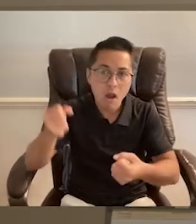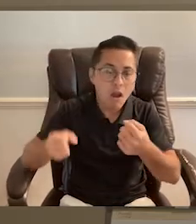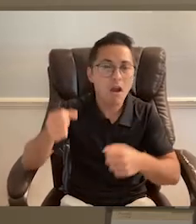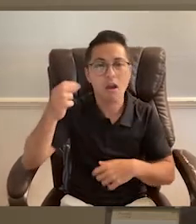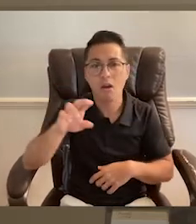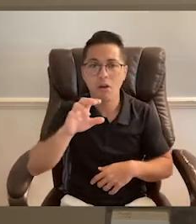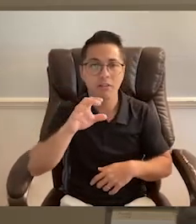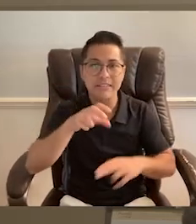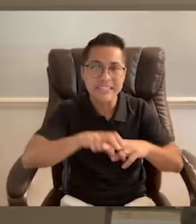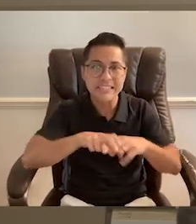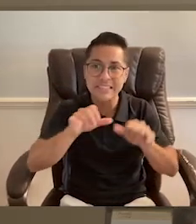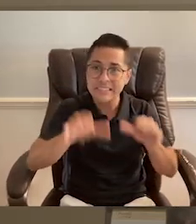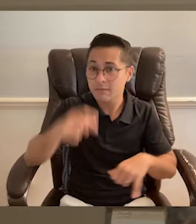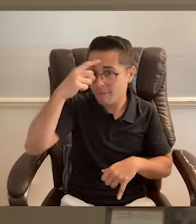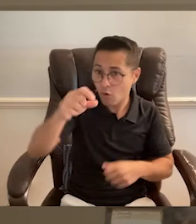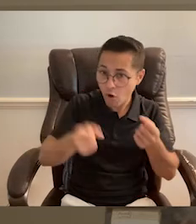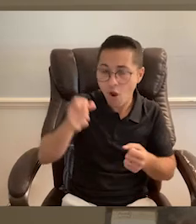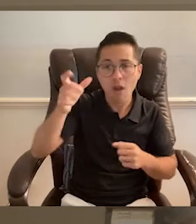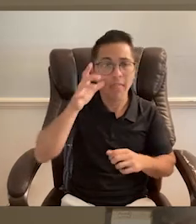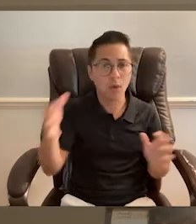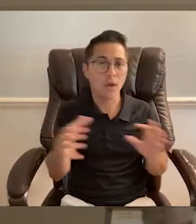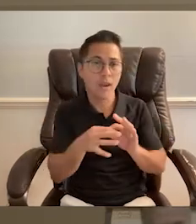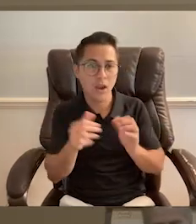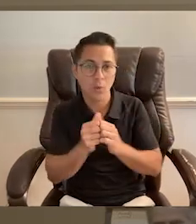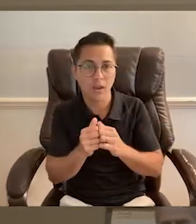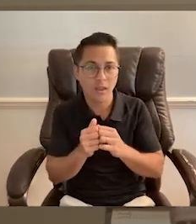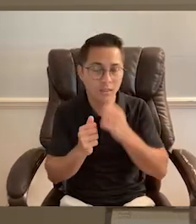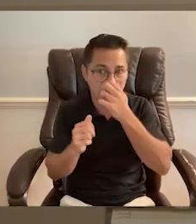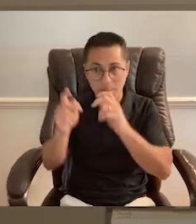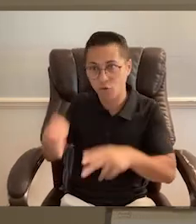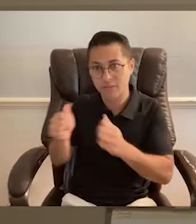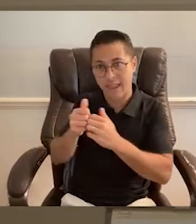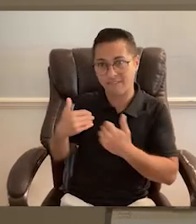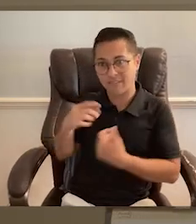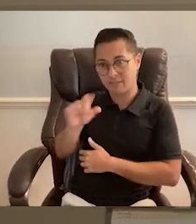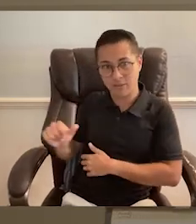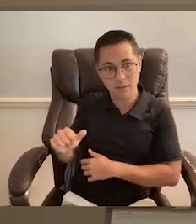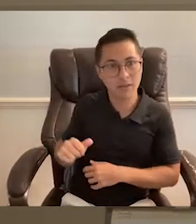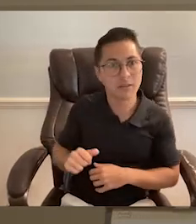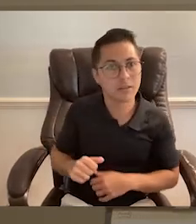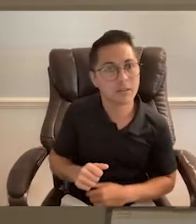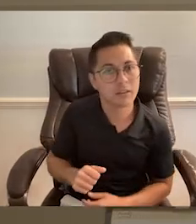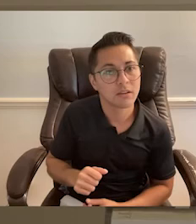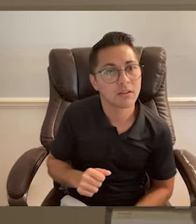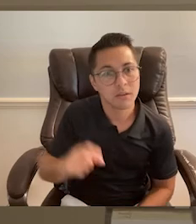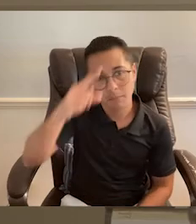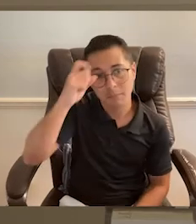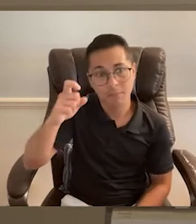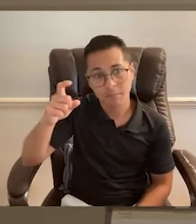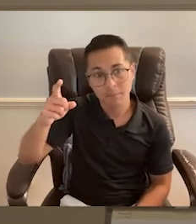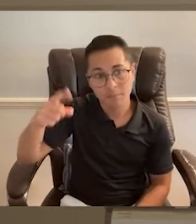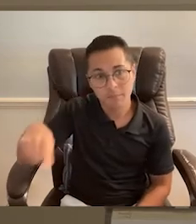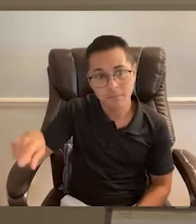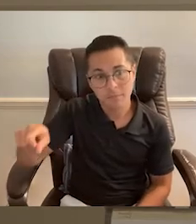their wheelchair. And so this is a picture of the before and after. And it looks like it came from the factory, right? The students